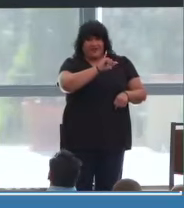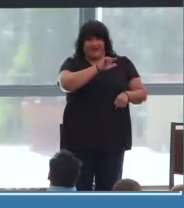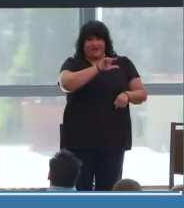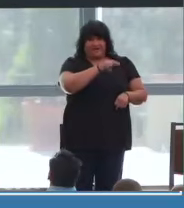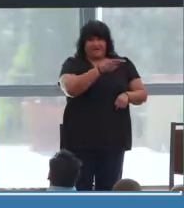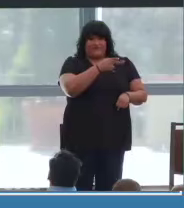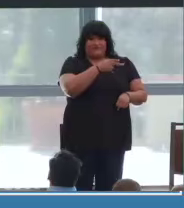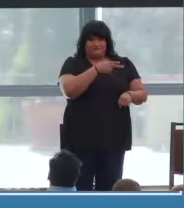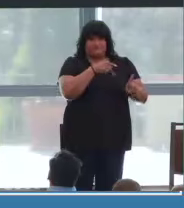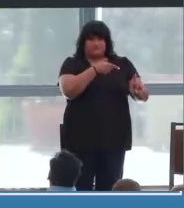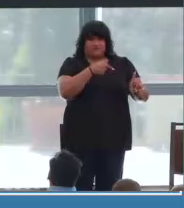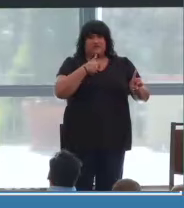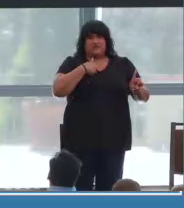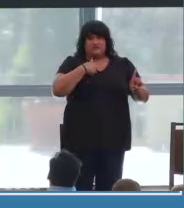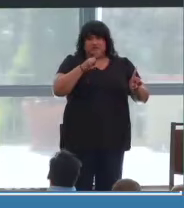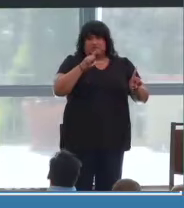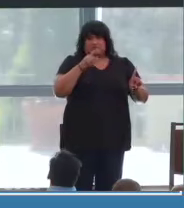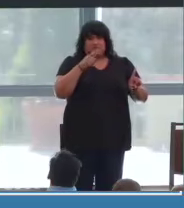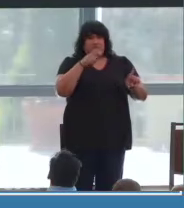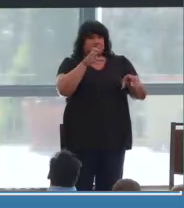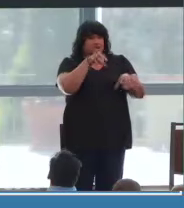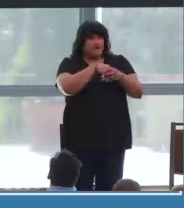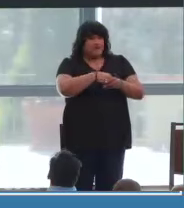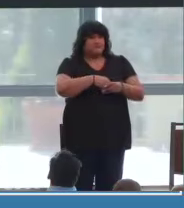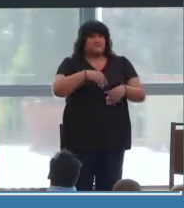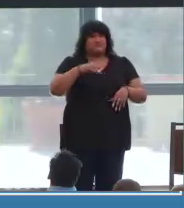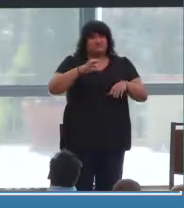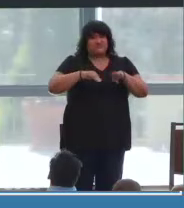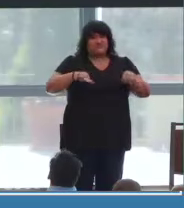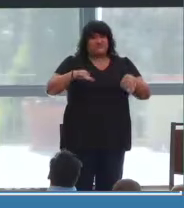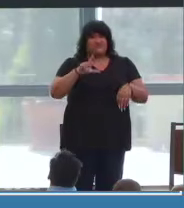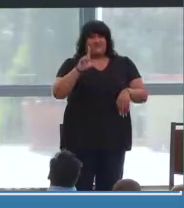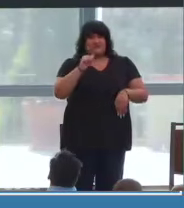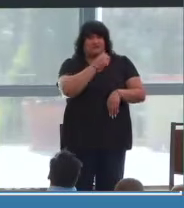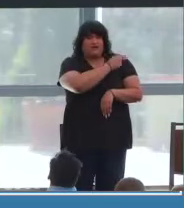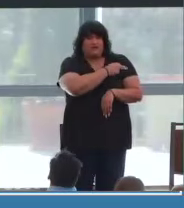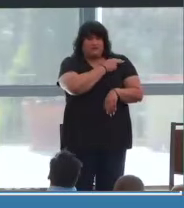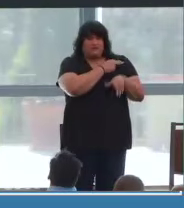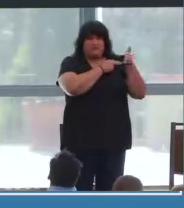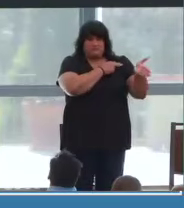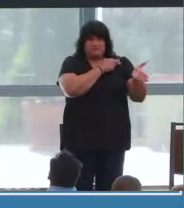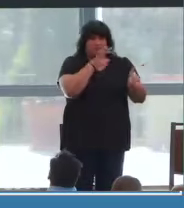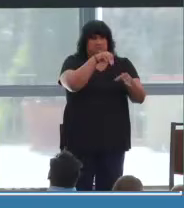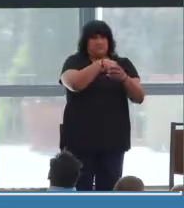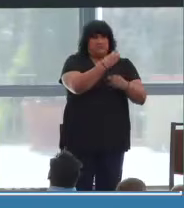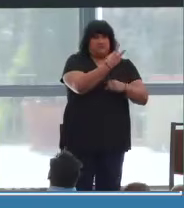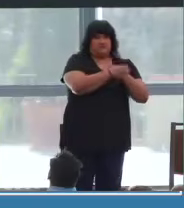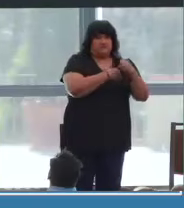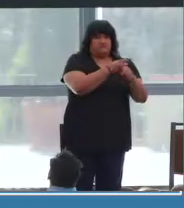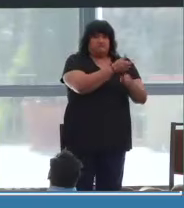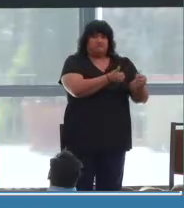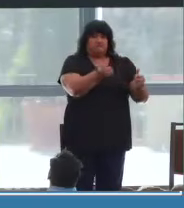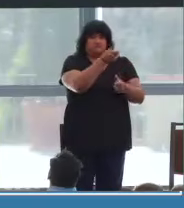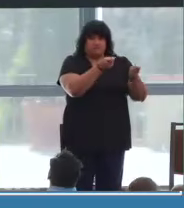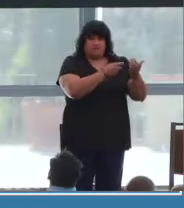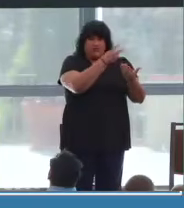was at Children's Hospital of Los Angeles for about 20 years. He ran the program there before he went into industry to